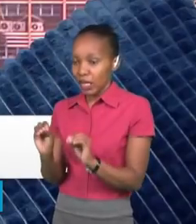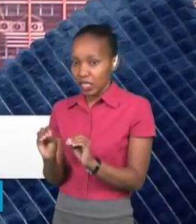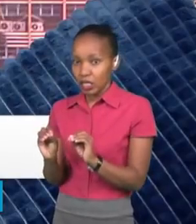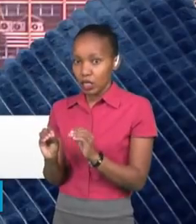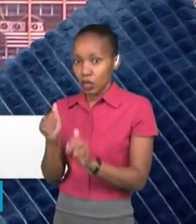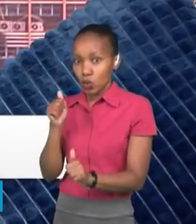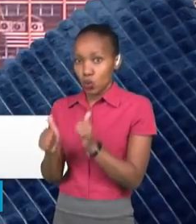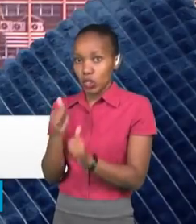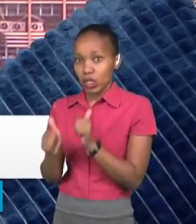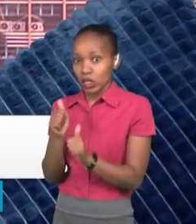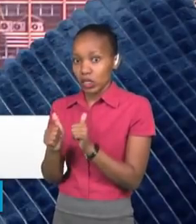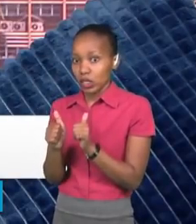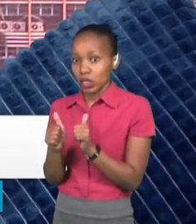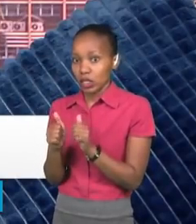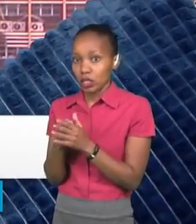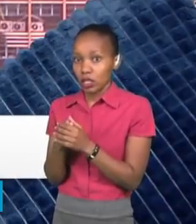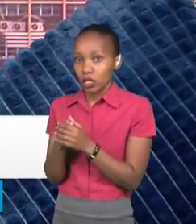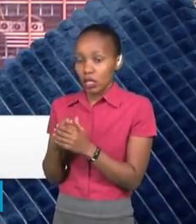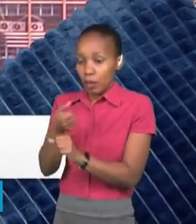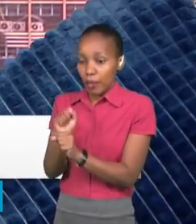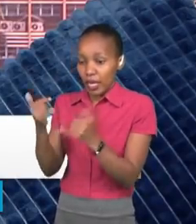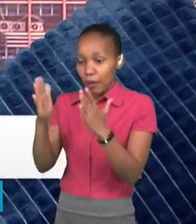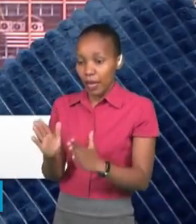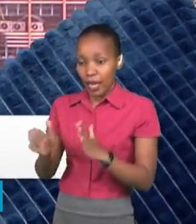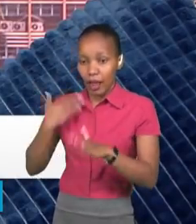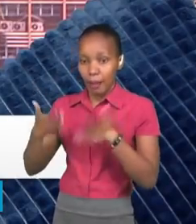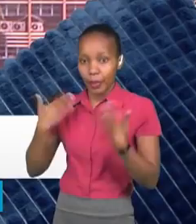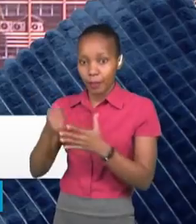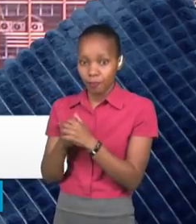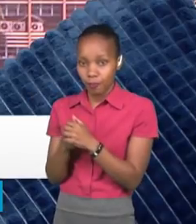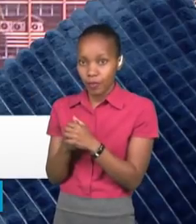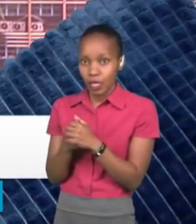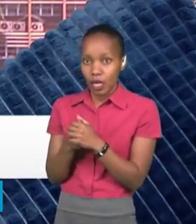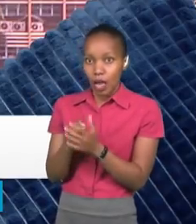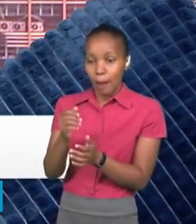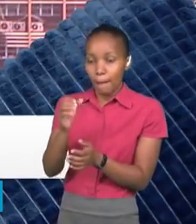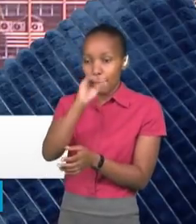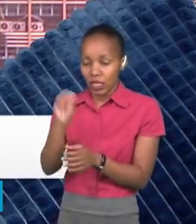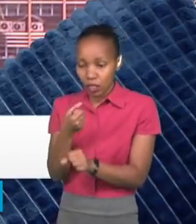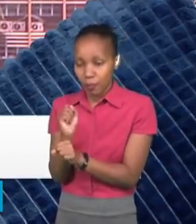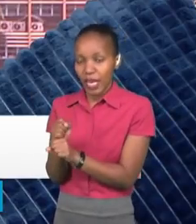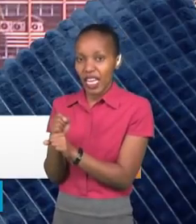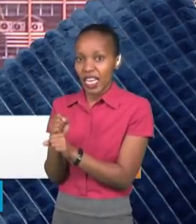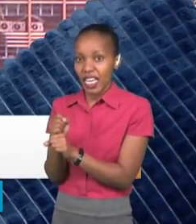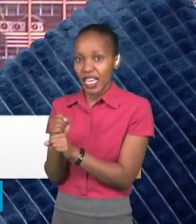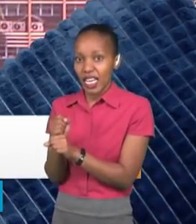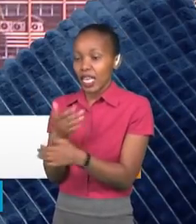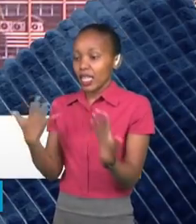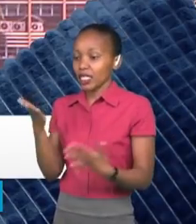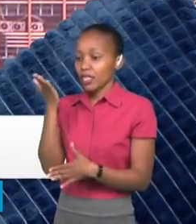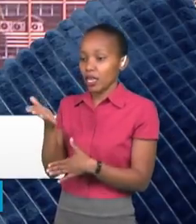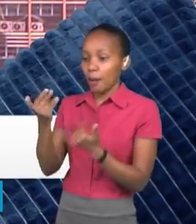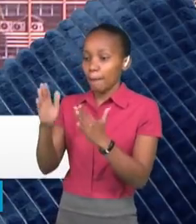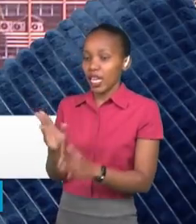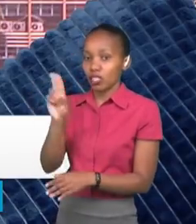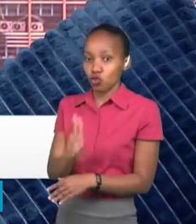maybe towards making the player happy? What percentage is going actually to make sure that the facilities are there for the players